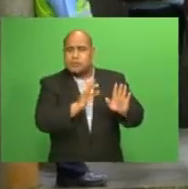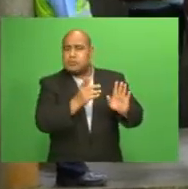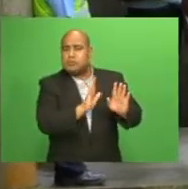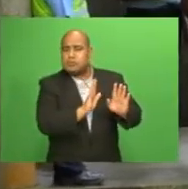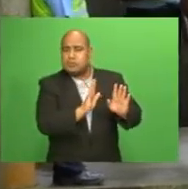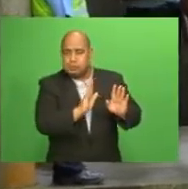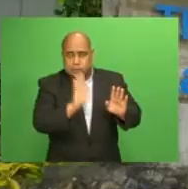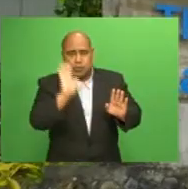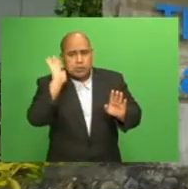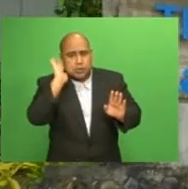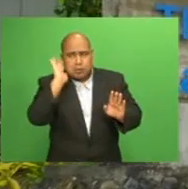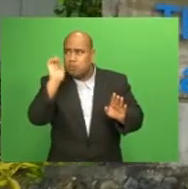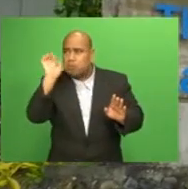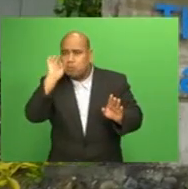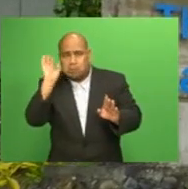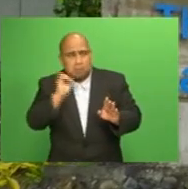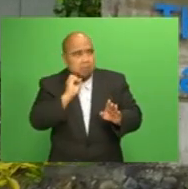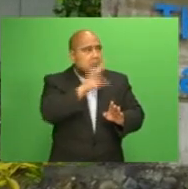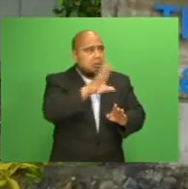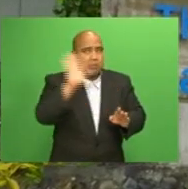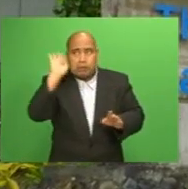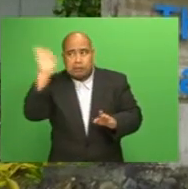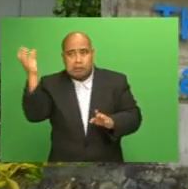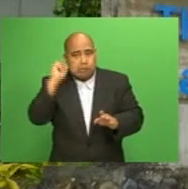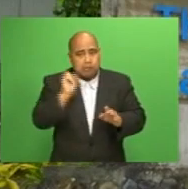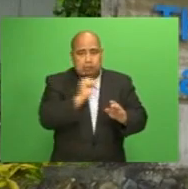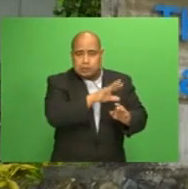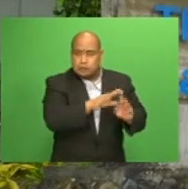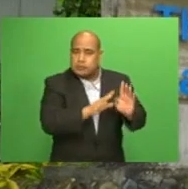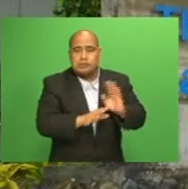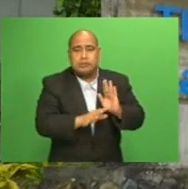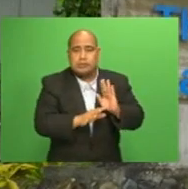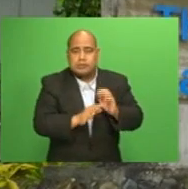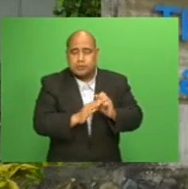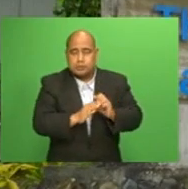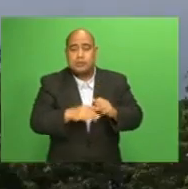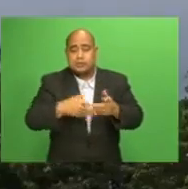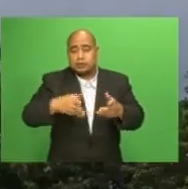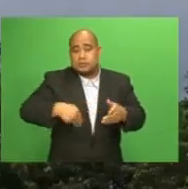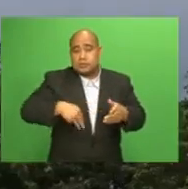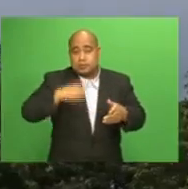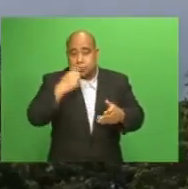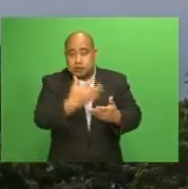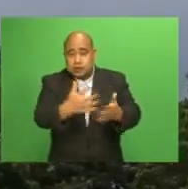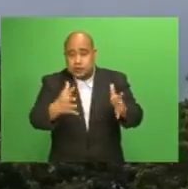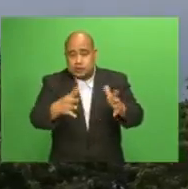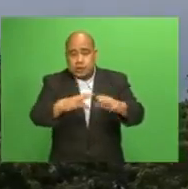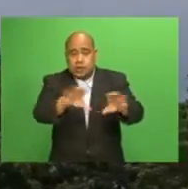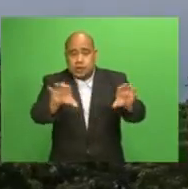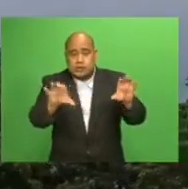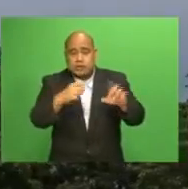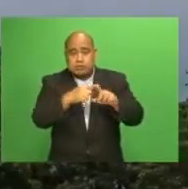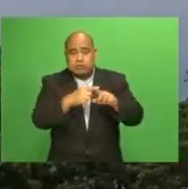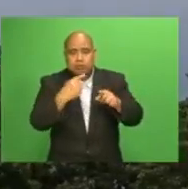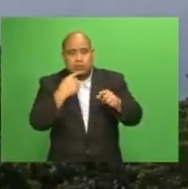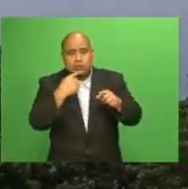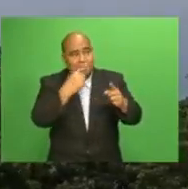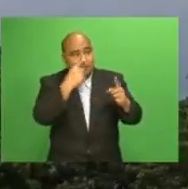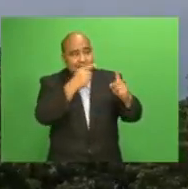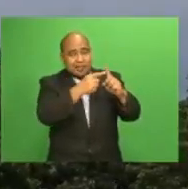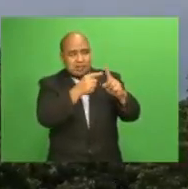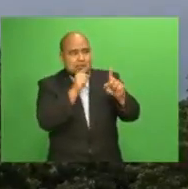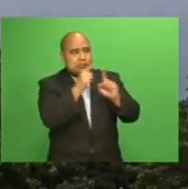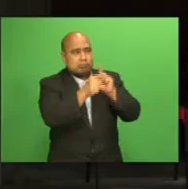information that is wrong. Meanwhile, Thompson says members of the USP Council who have made statements showing that they are not on board with the decision of